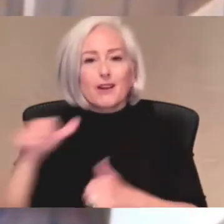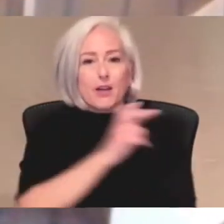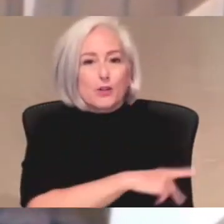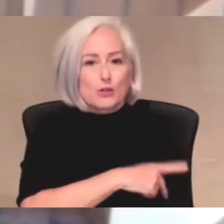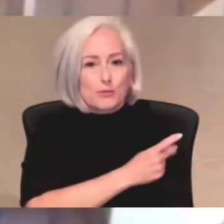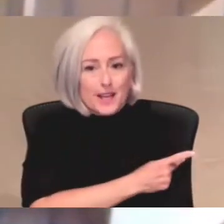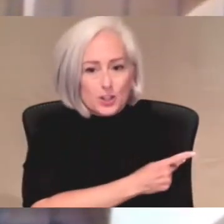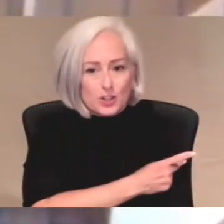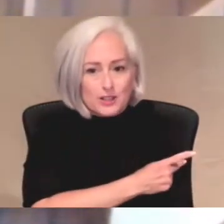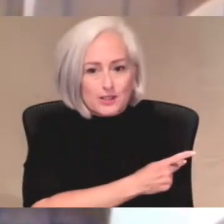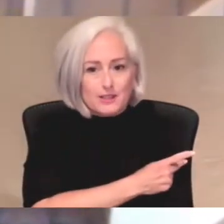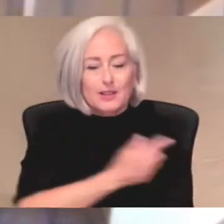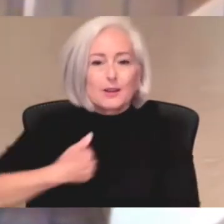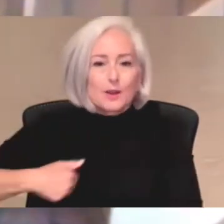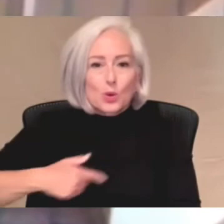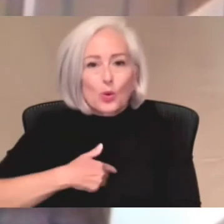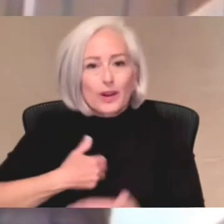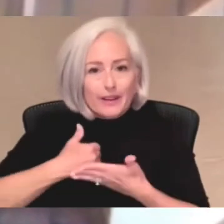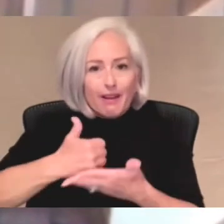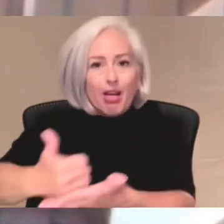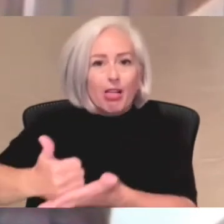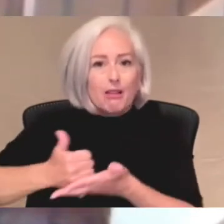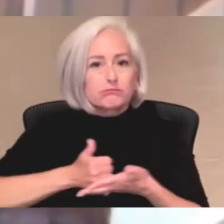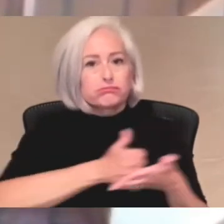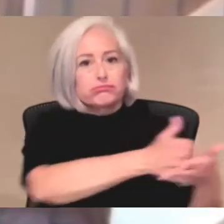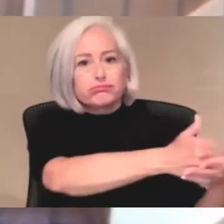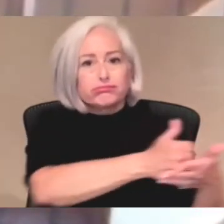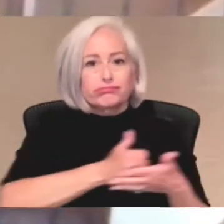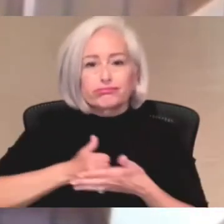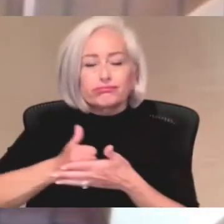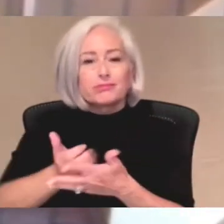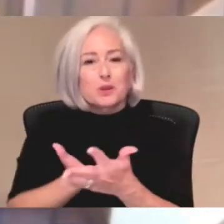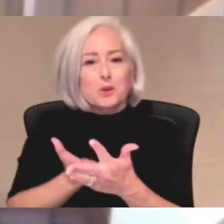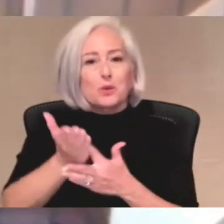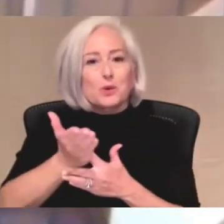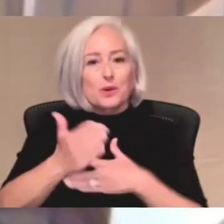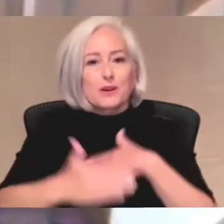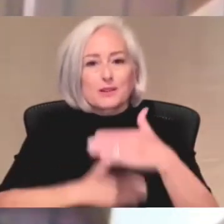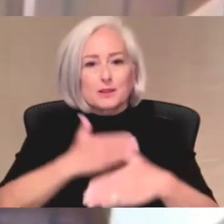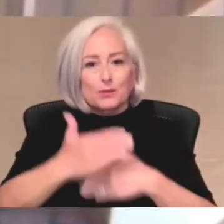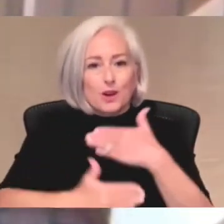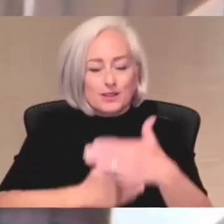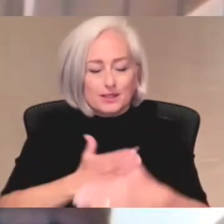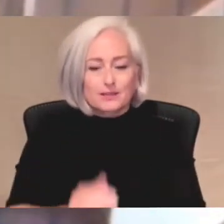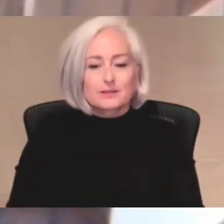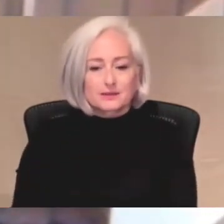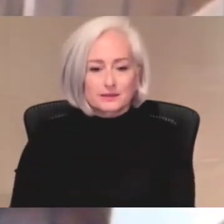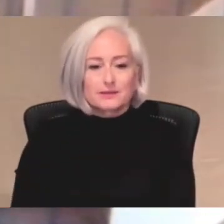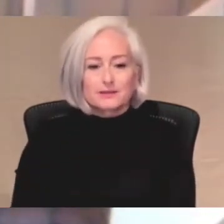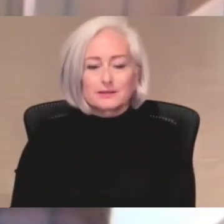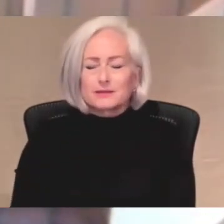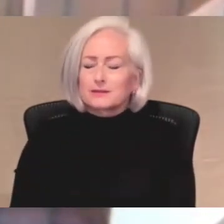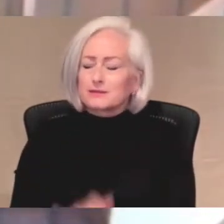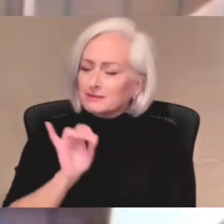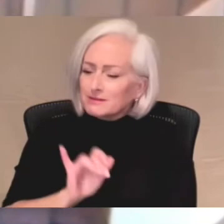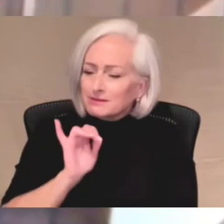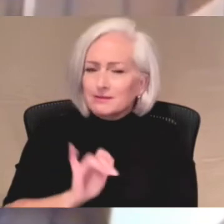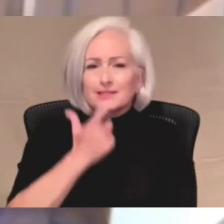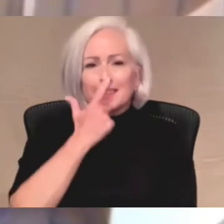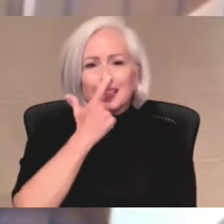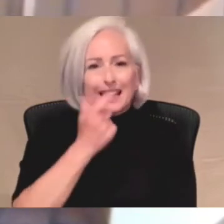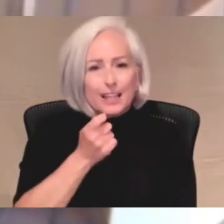all helping each other just through this process. And it was so interesting to